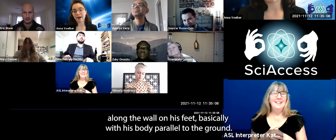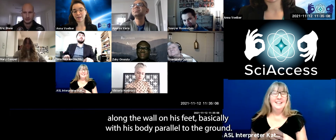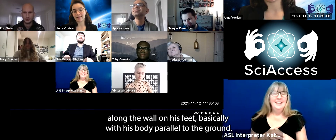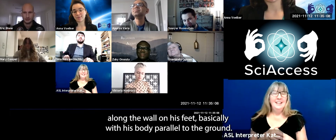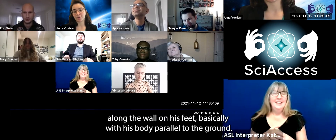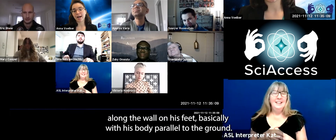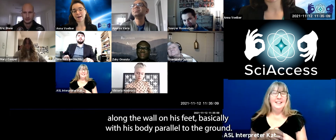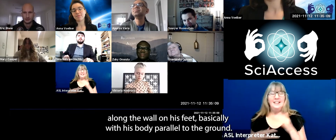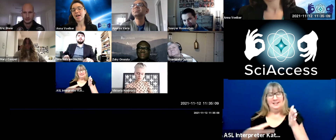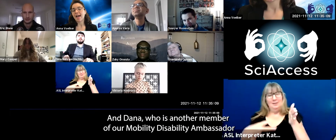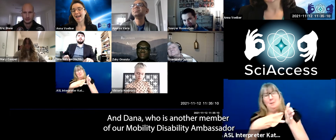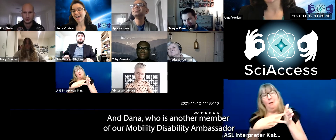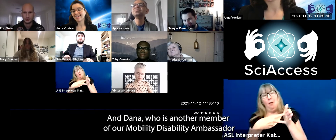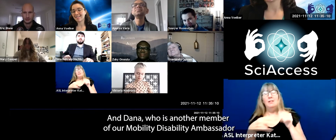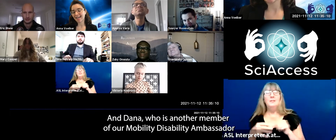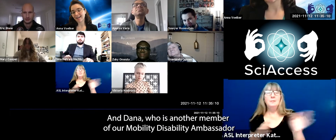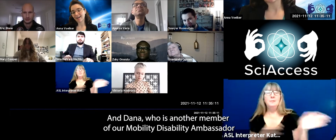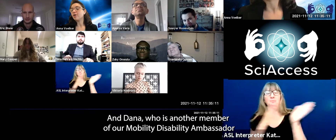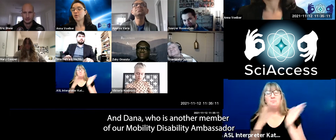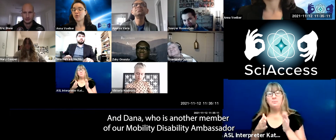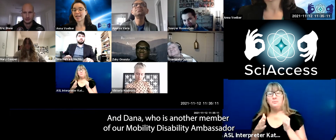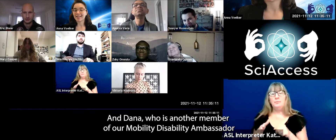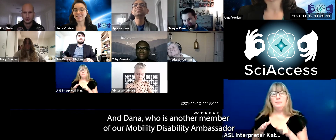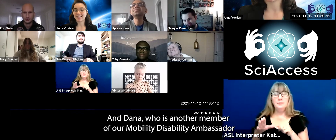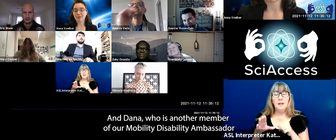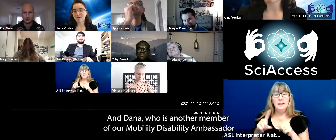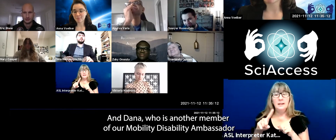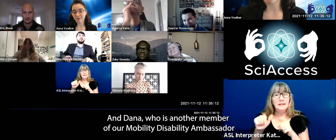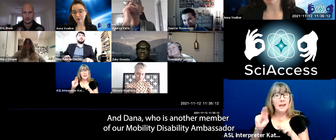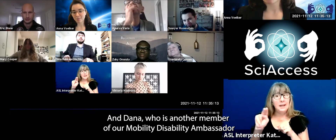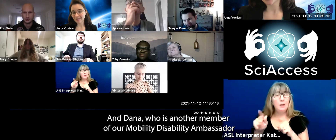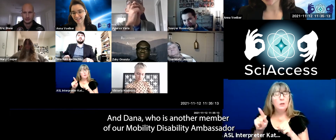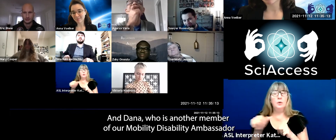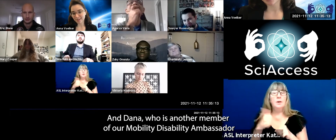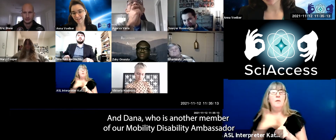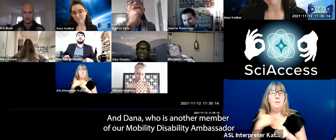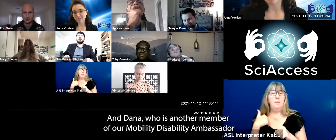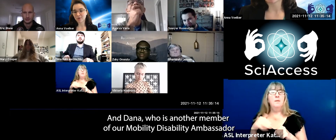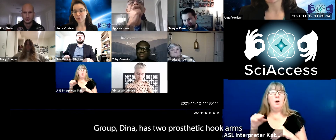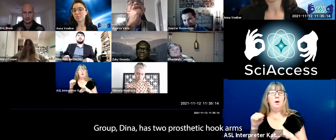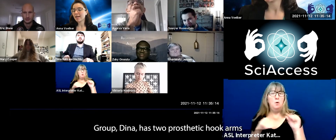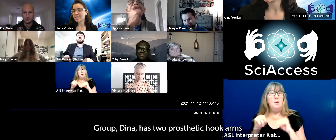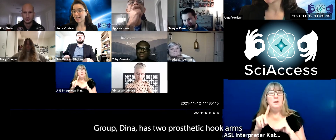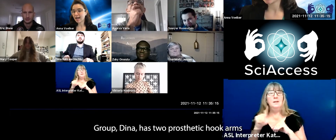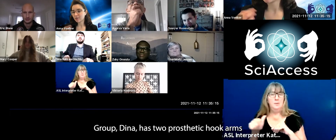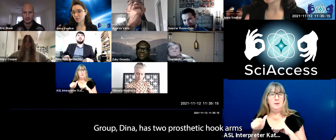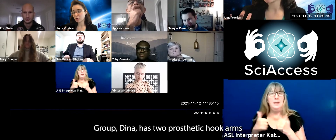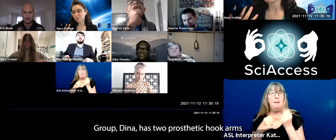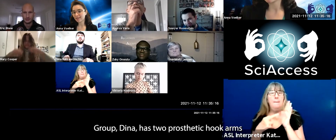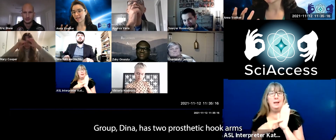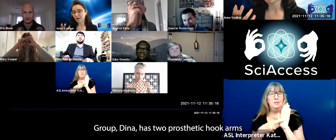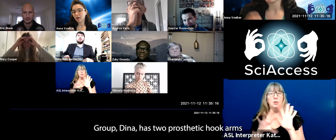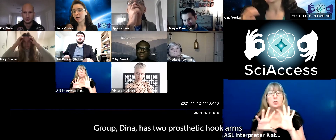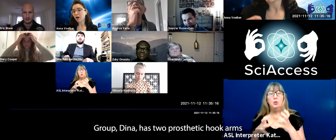body parallel to the ground. And Dana, who is another member of our mobility disability ambassador group. Dana has